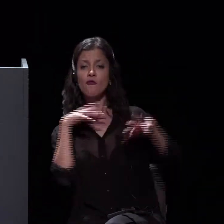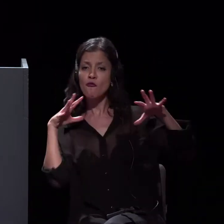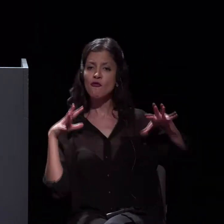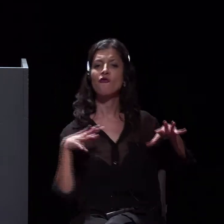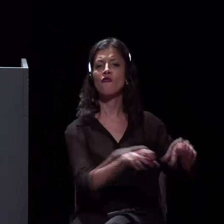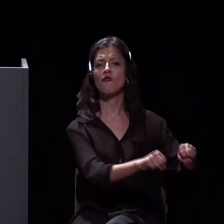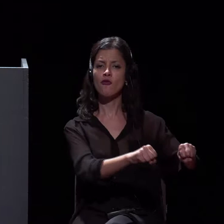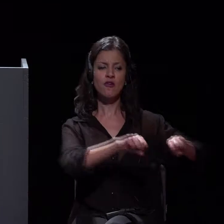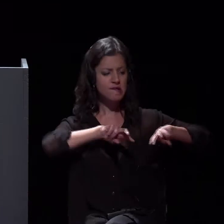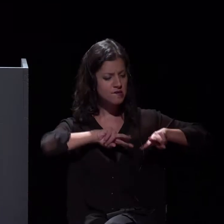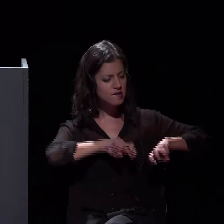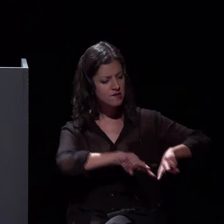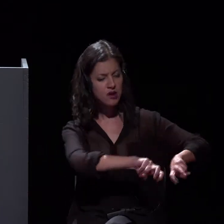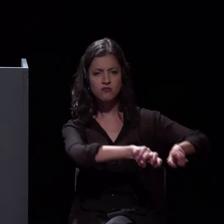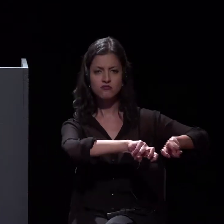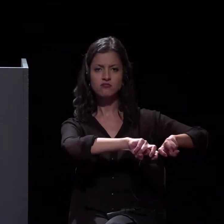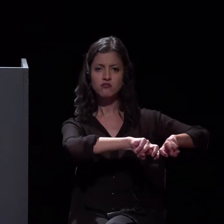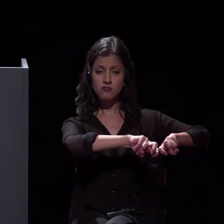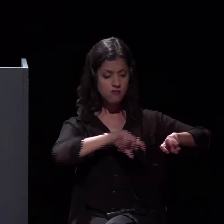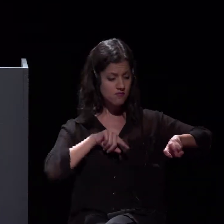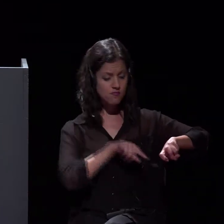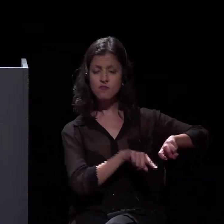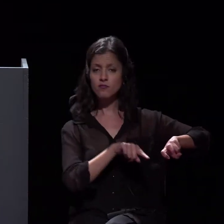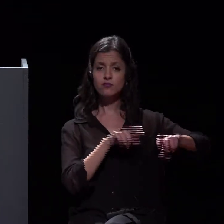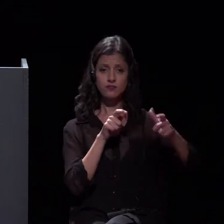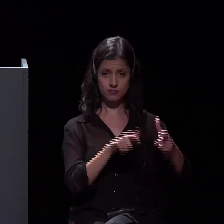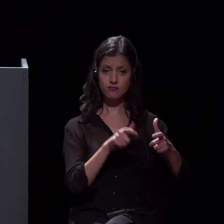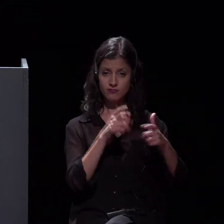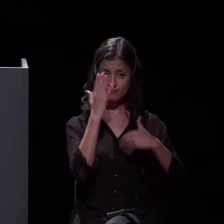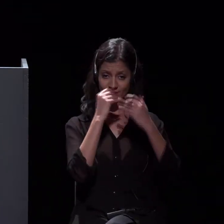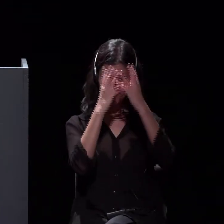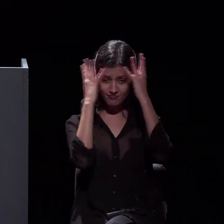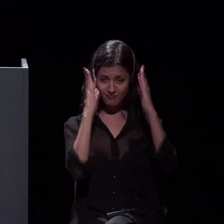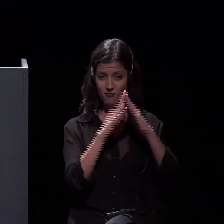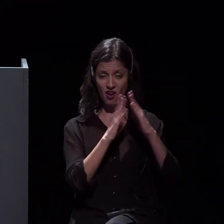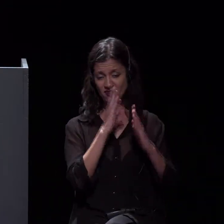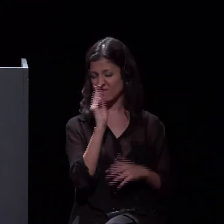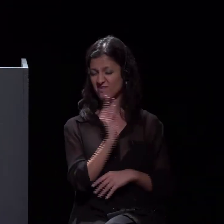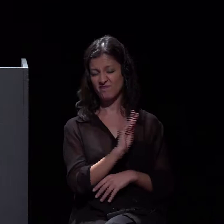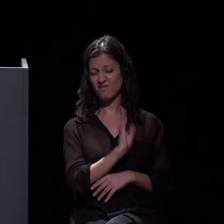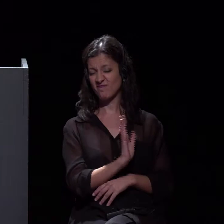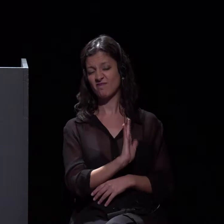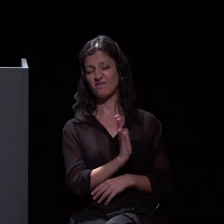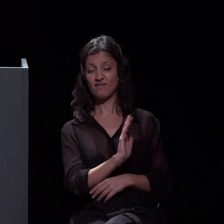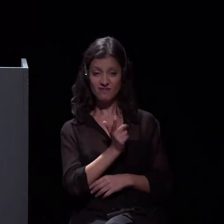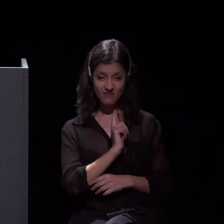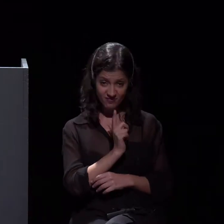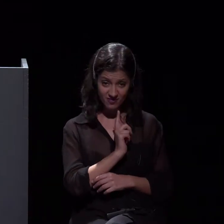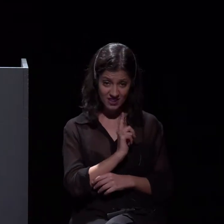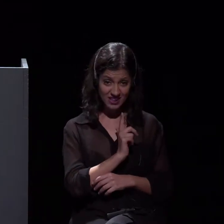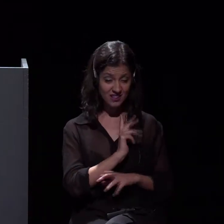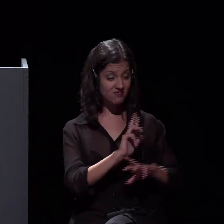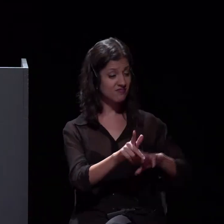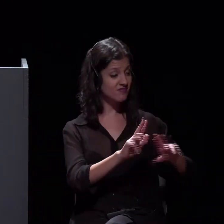rather than a place where indigenous peoples lived, where there were different kinds of relation to the land,